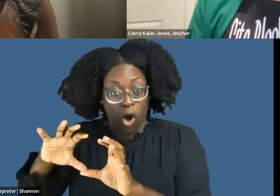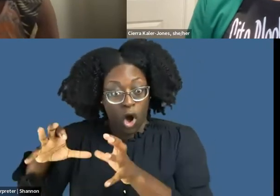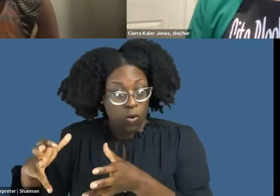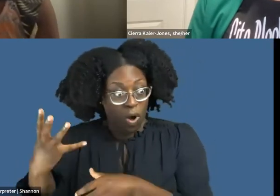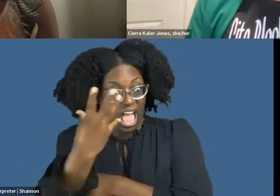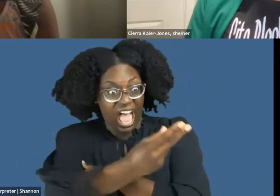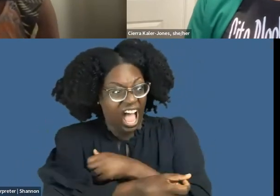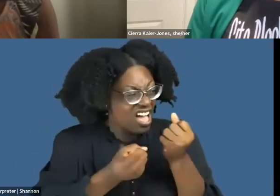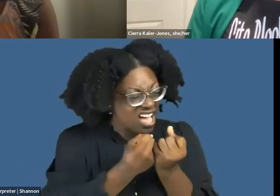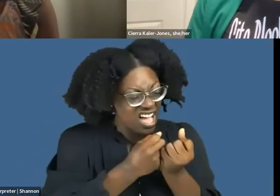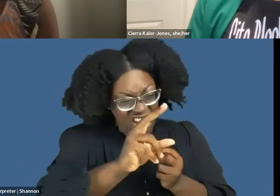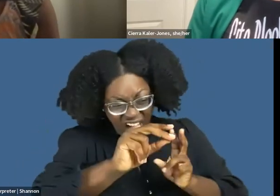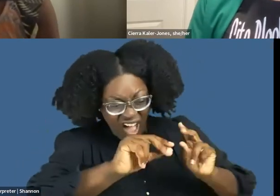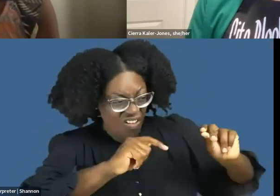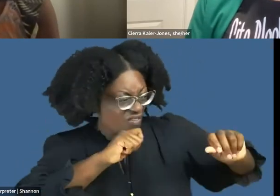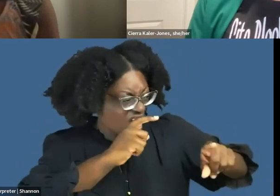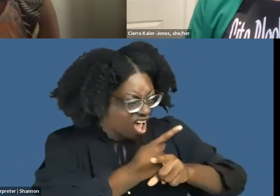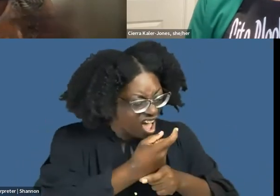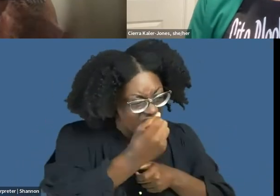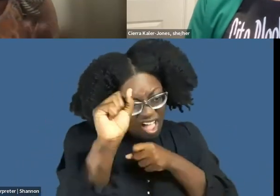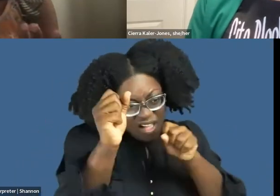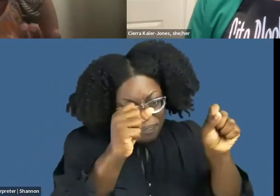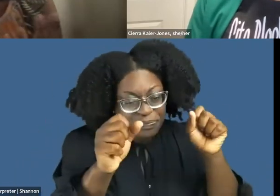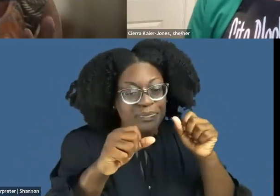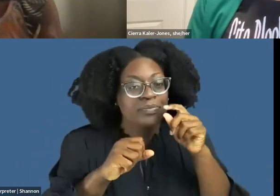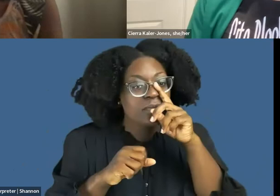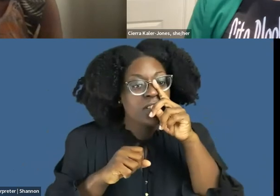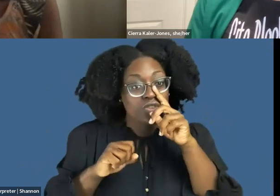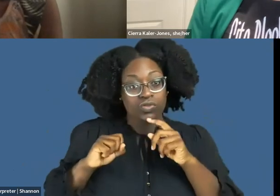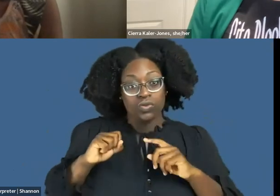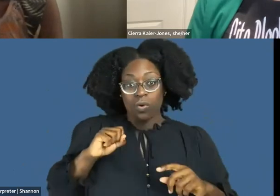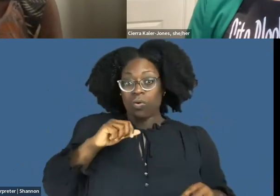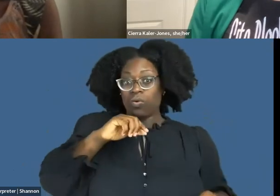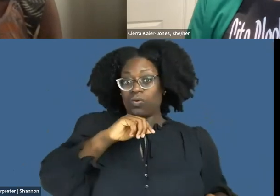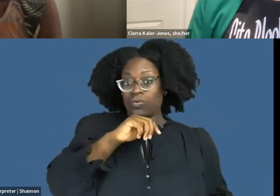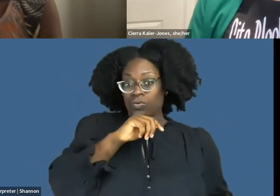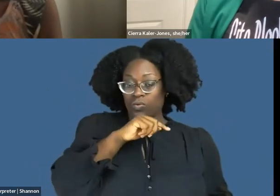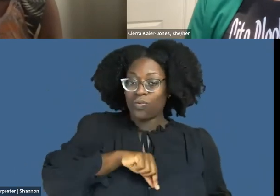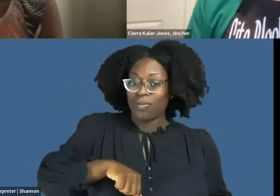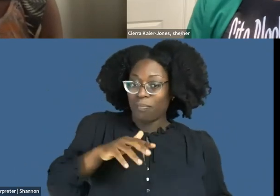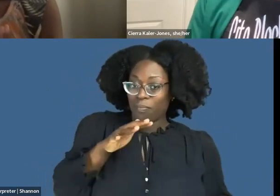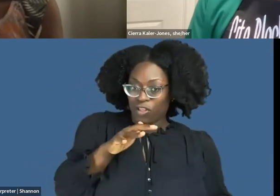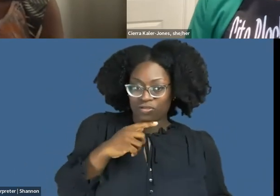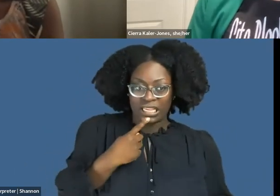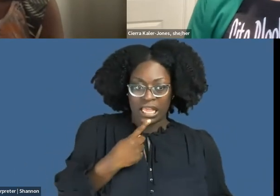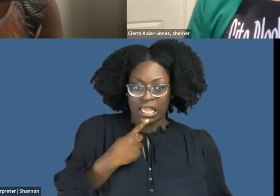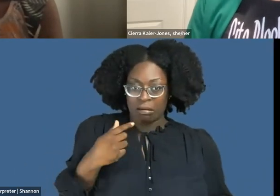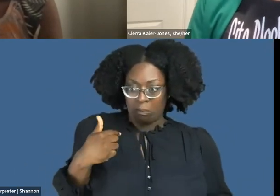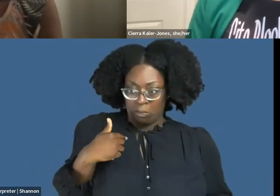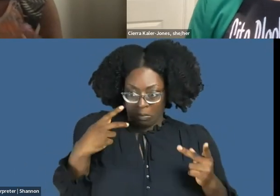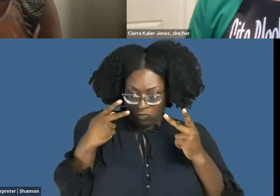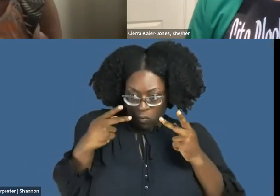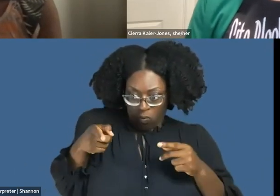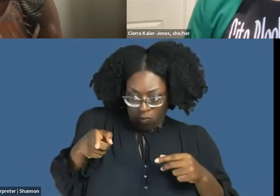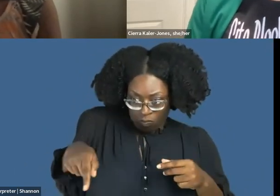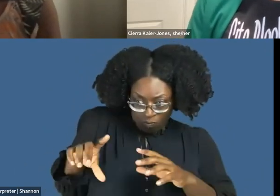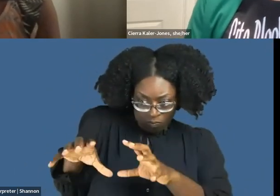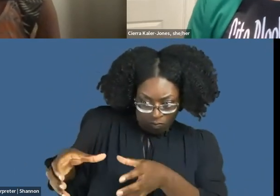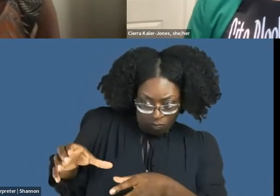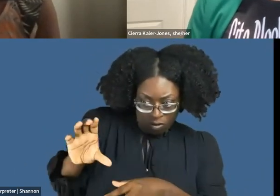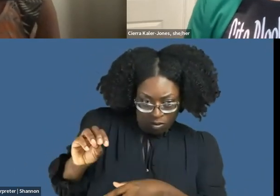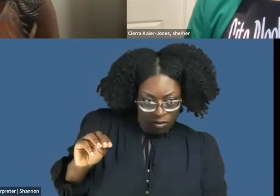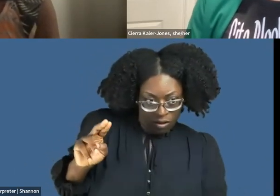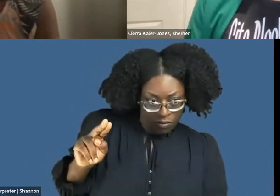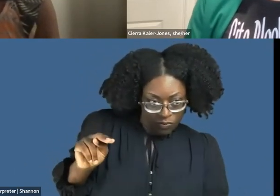were cognizant of what Garvey was speaking of. So I thought it'd be a good vehicle to help my people." And so really, if you think about the